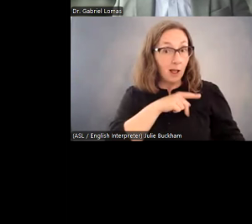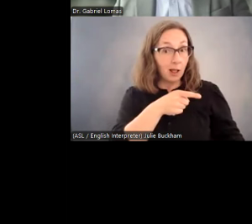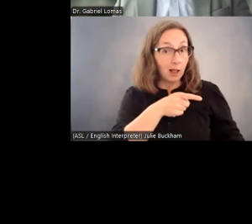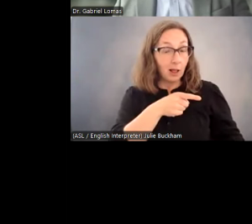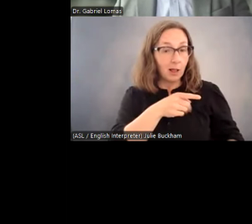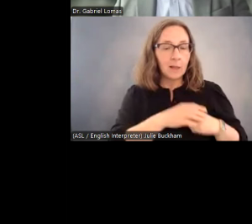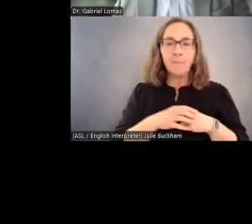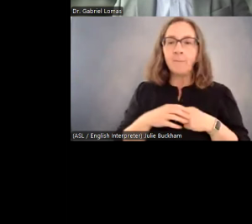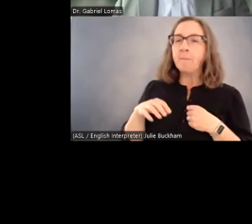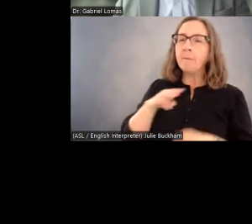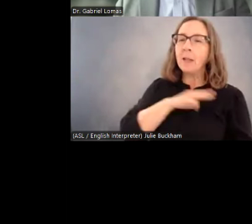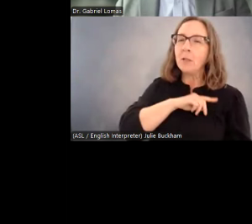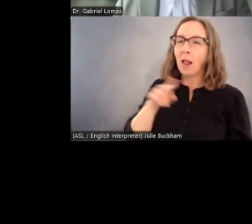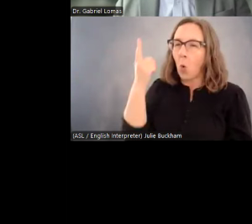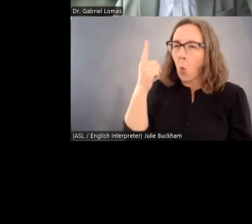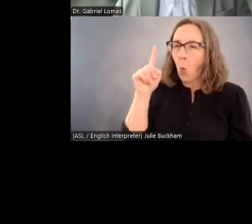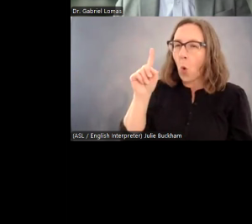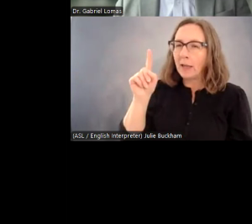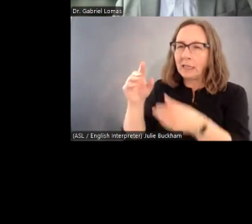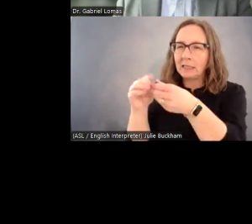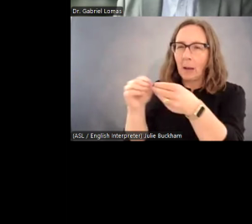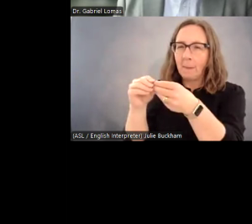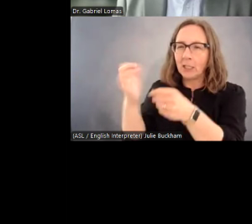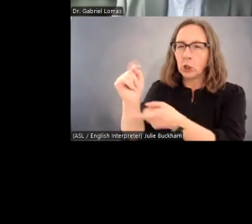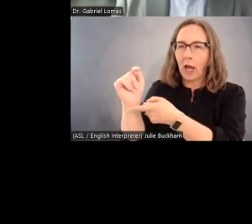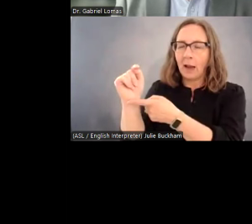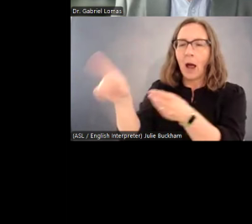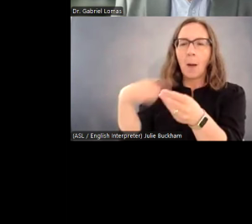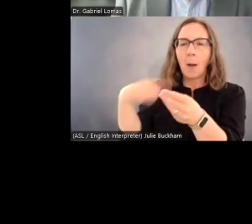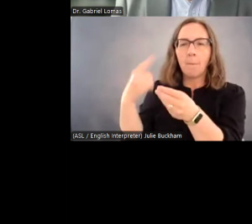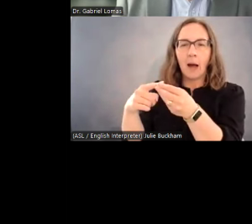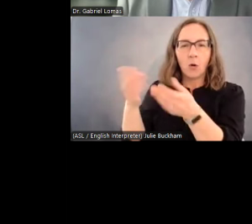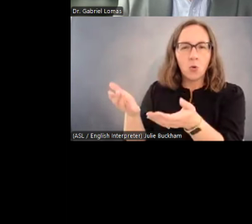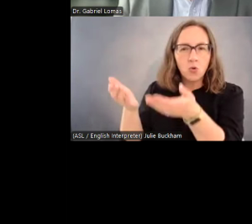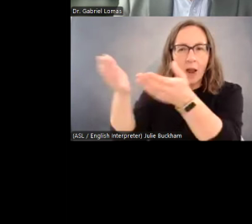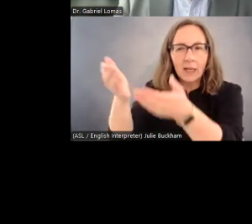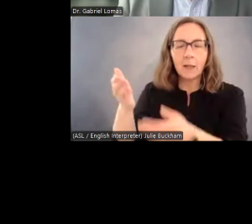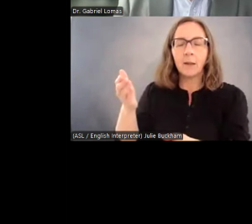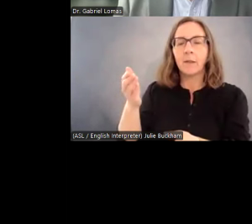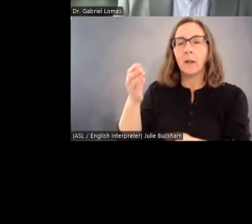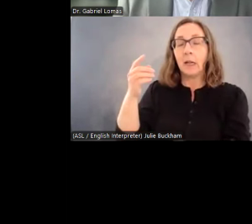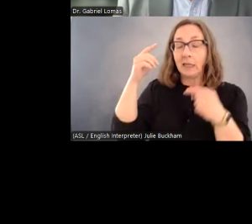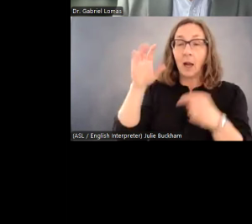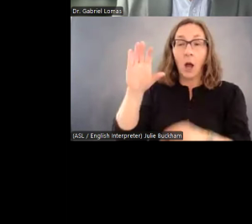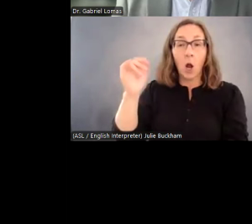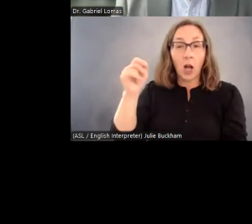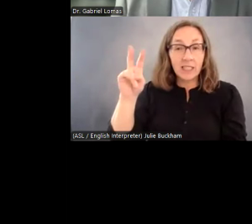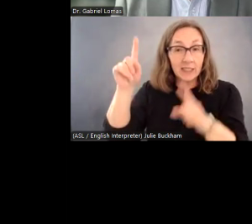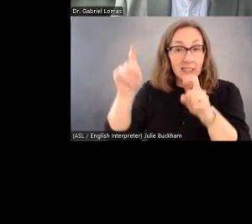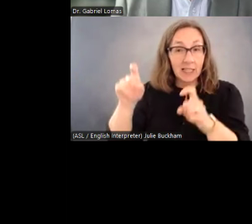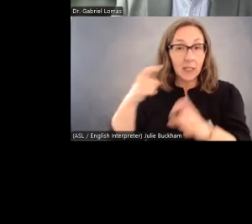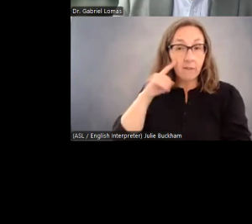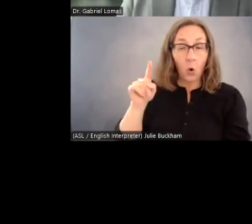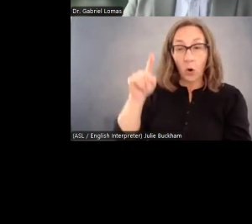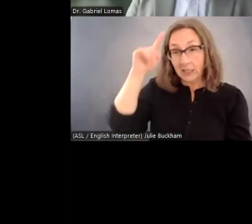There's one question or one comment in the chat about recommended cognitive testing for intellectual disabilities. Maybe if you could